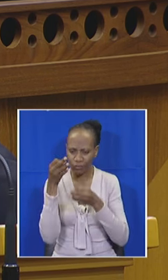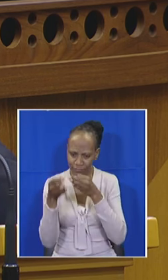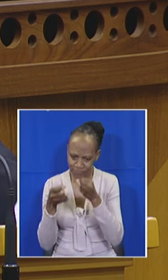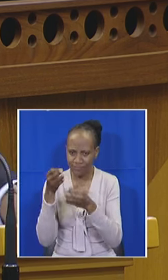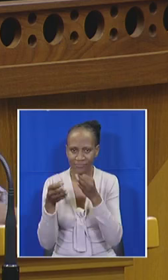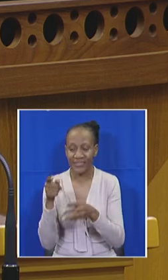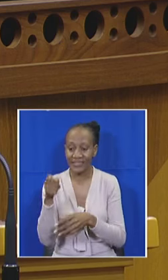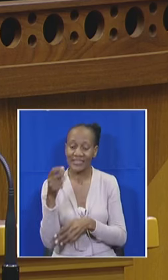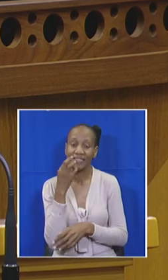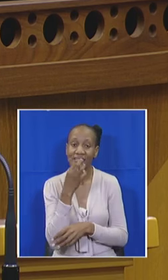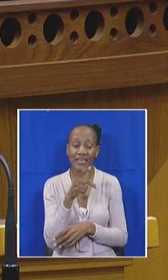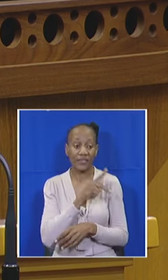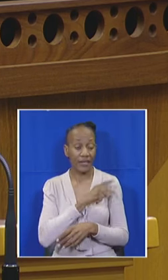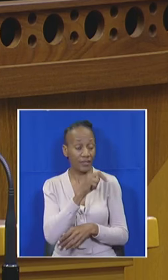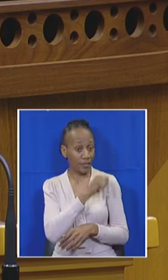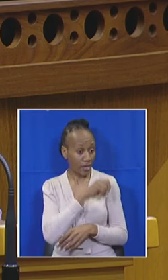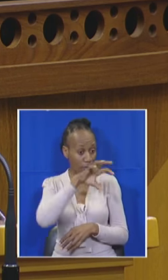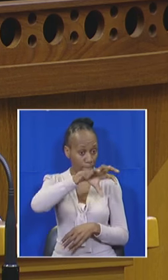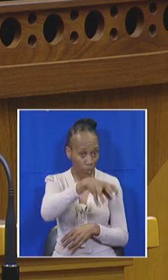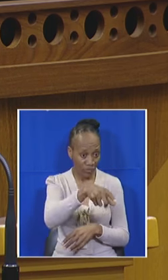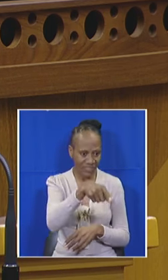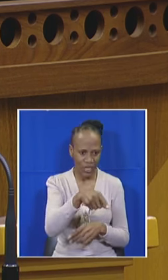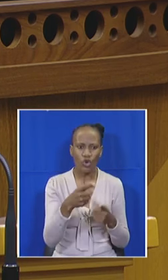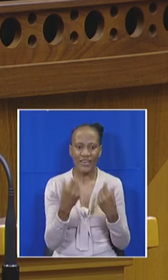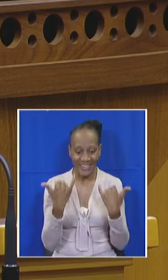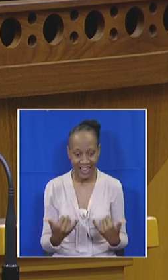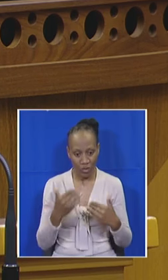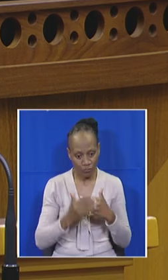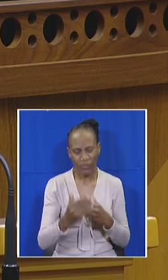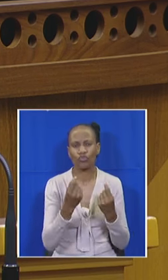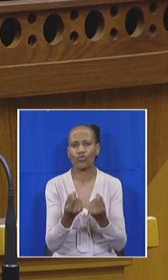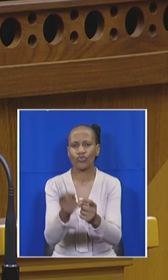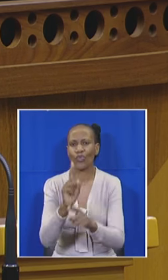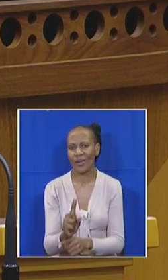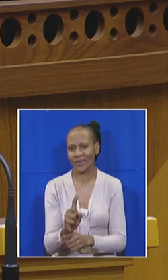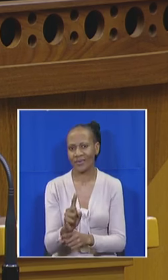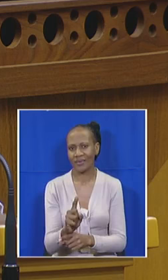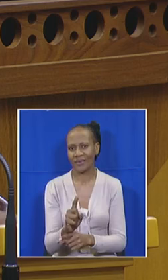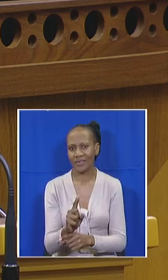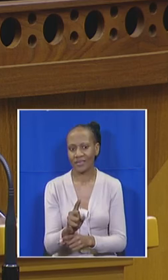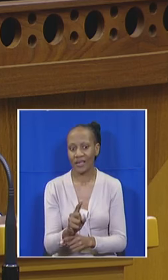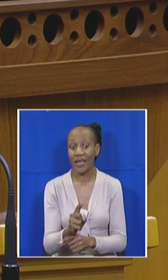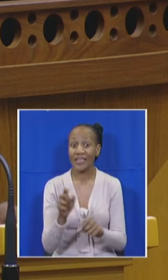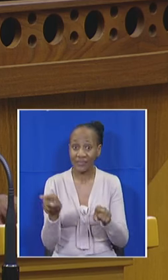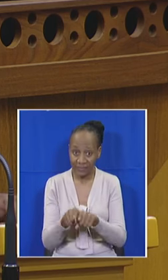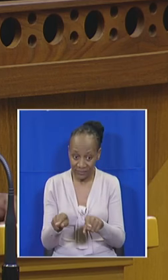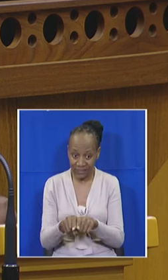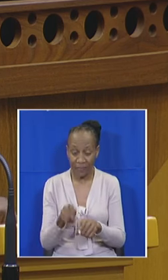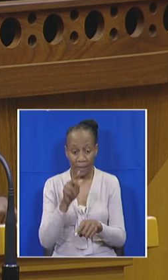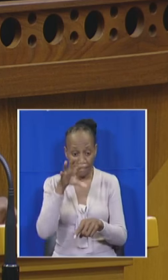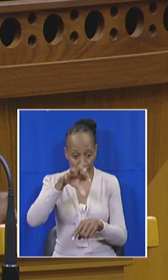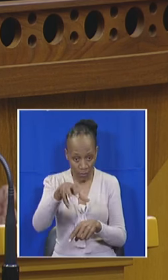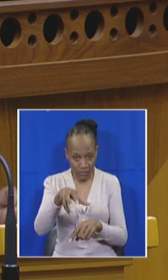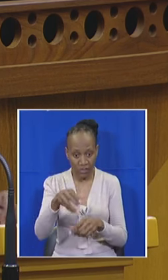what KwaZulu-Natal province is already doing and will be doing to implement